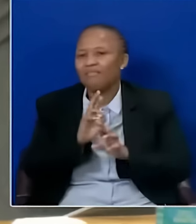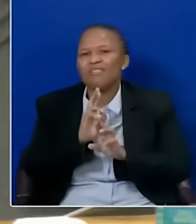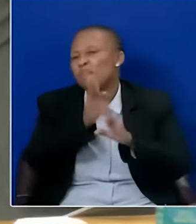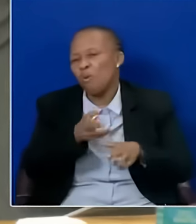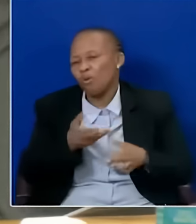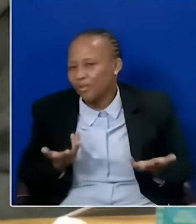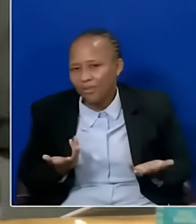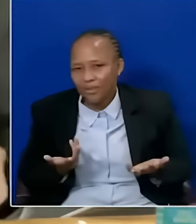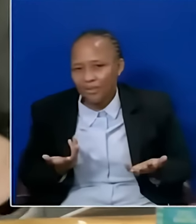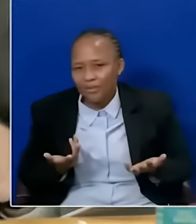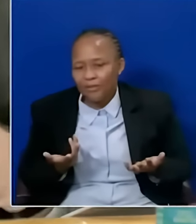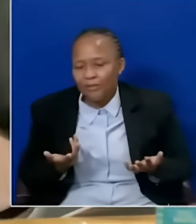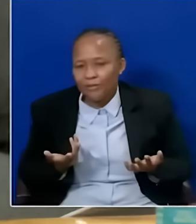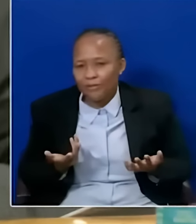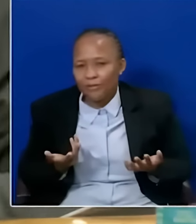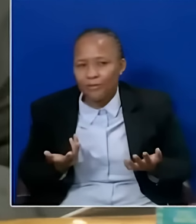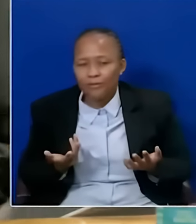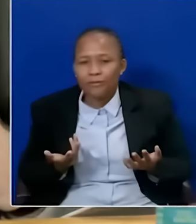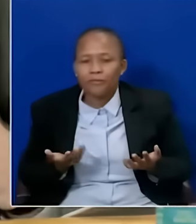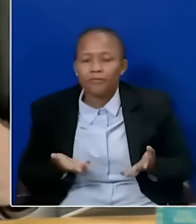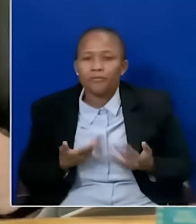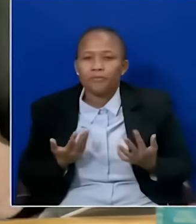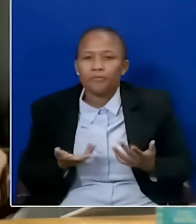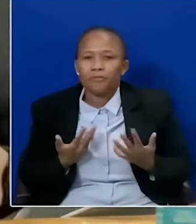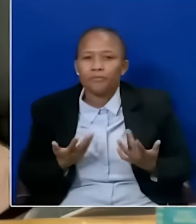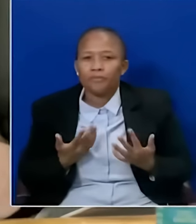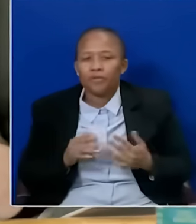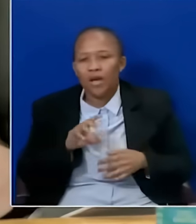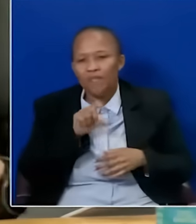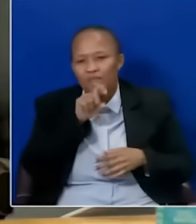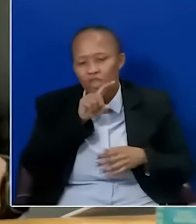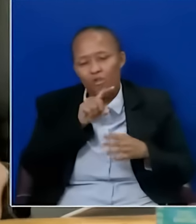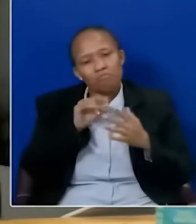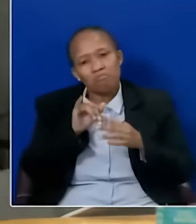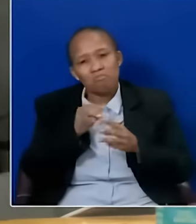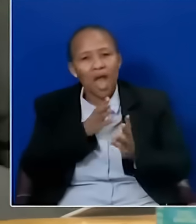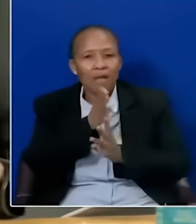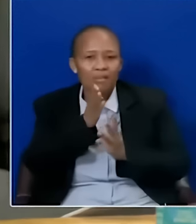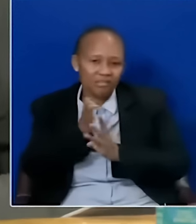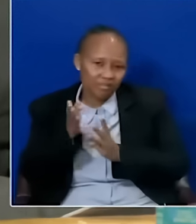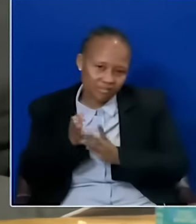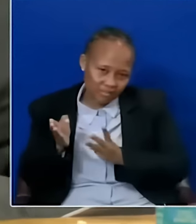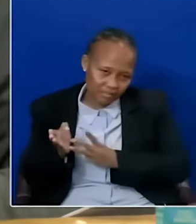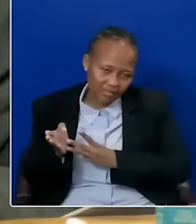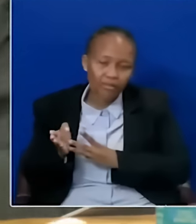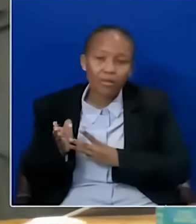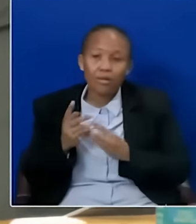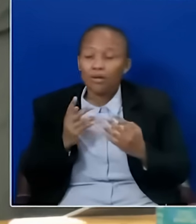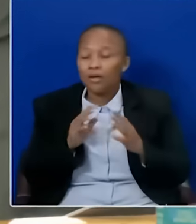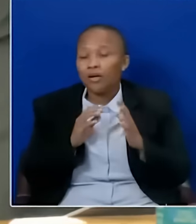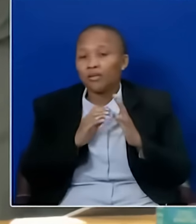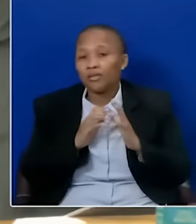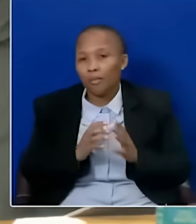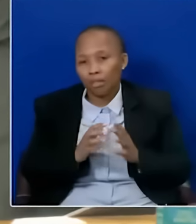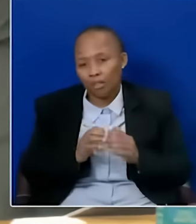let's say, curious elements. A statement that has changed